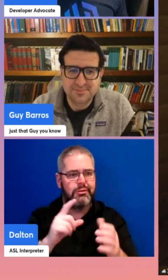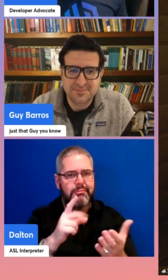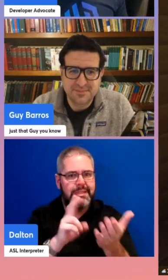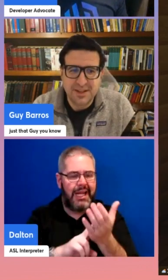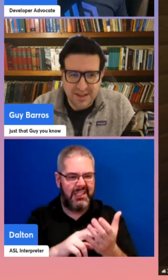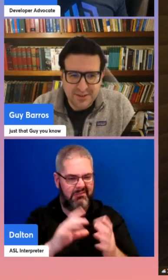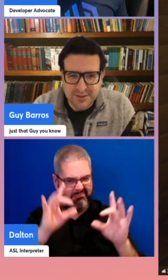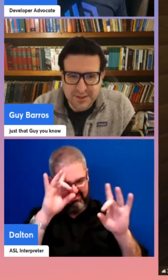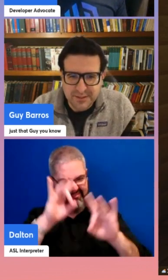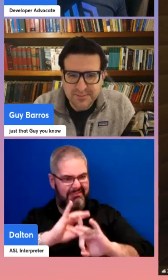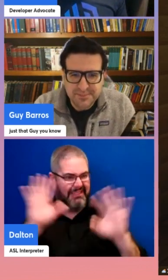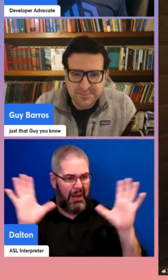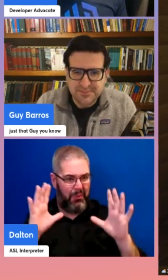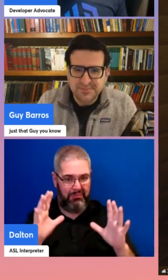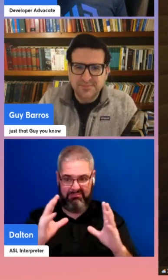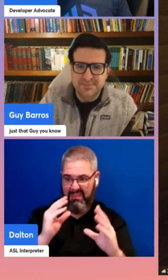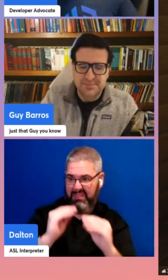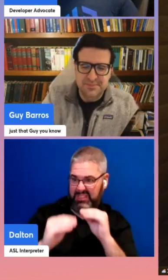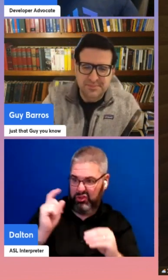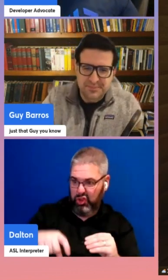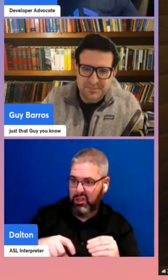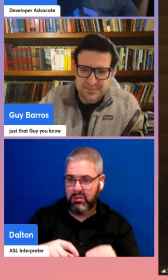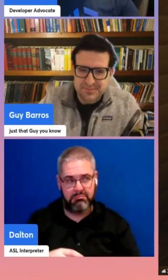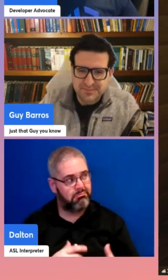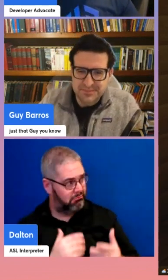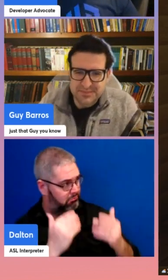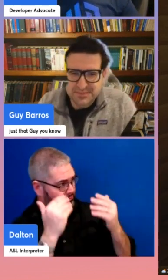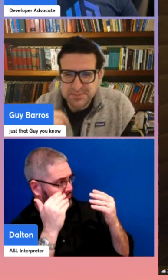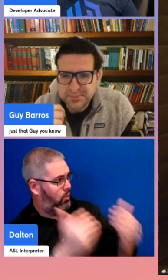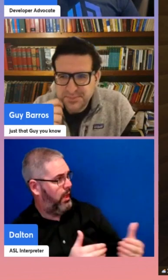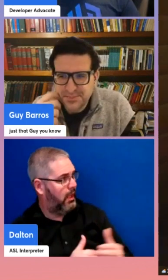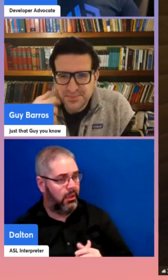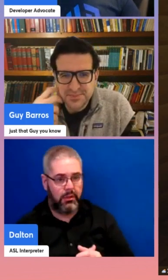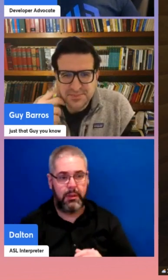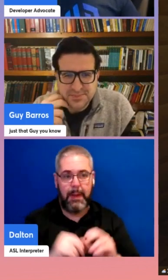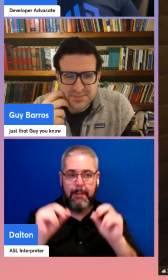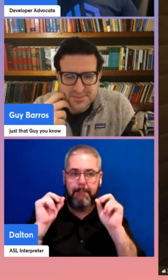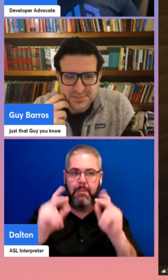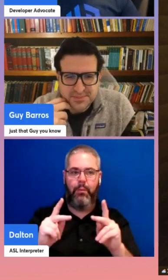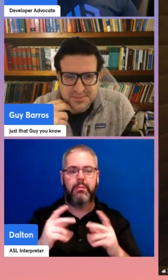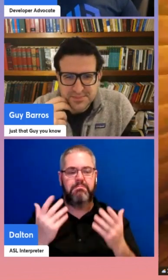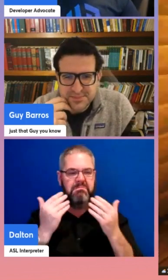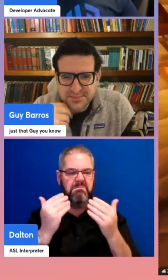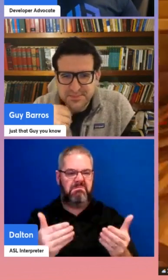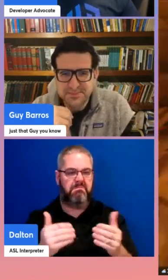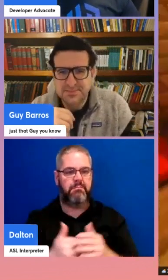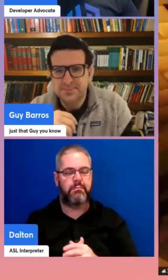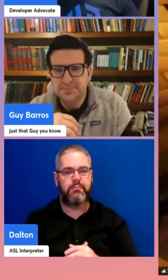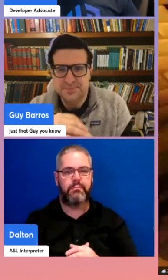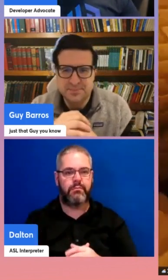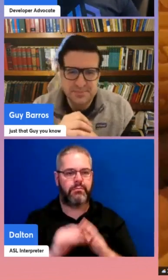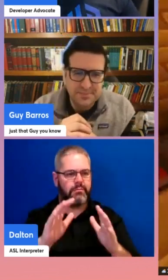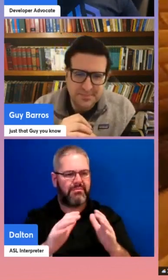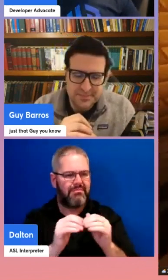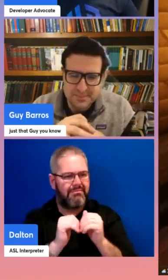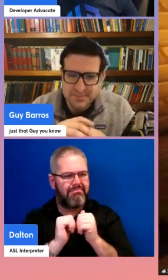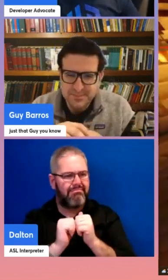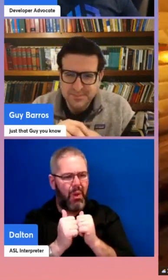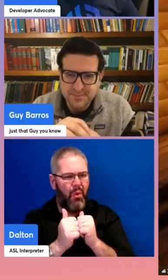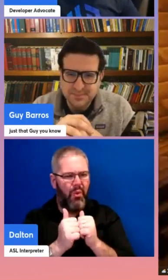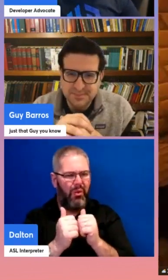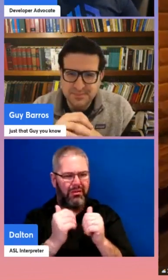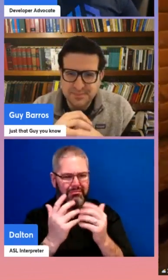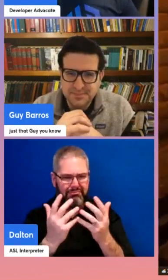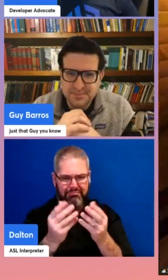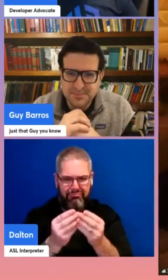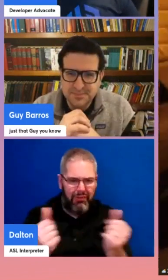this? Let's do it. All right, let's fix this. So how are we going to fix this is